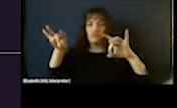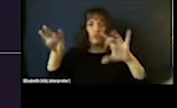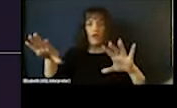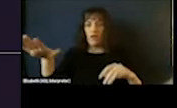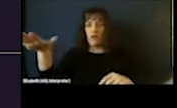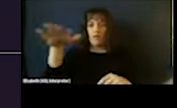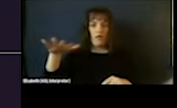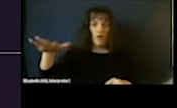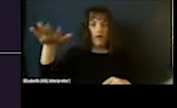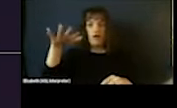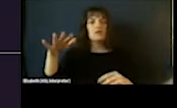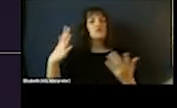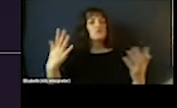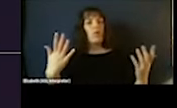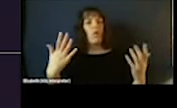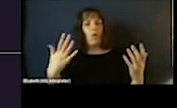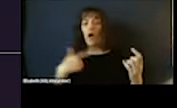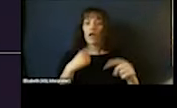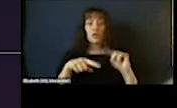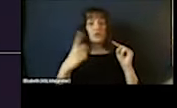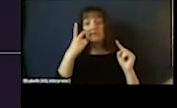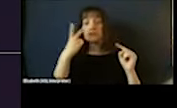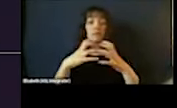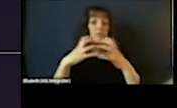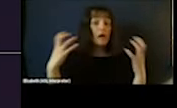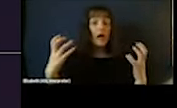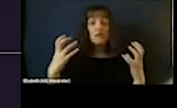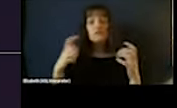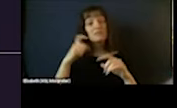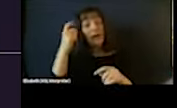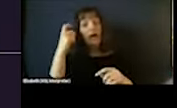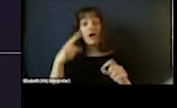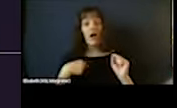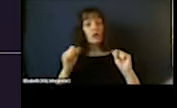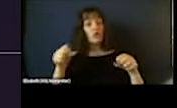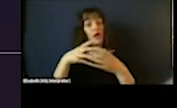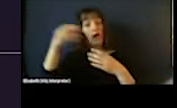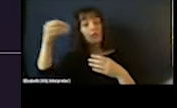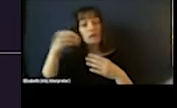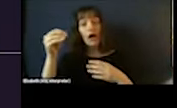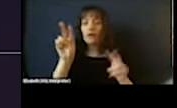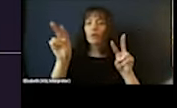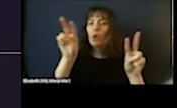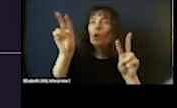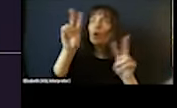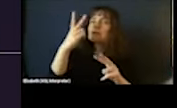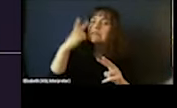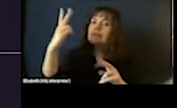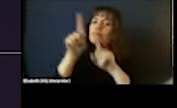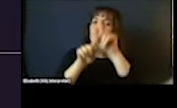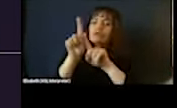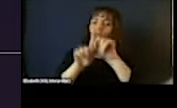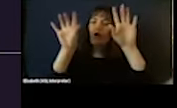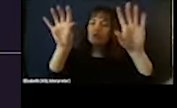of the night sky, see the occasional star, see the moon, or at least where the moon was. Maybe even on a really, really clear night, see the